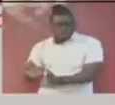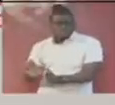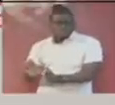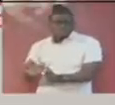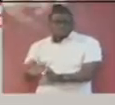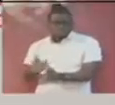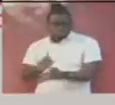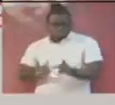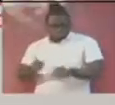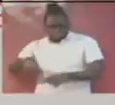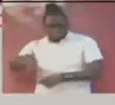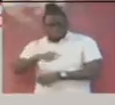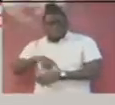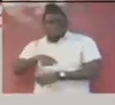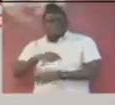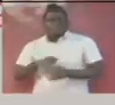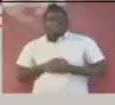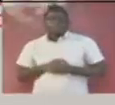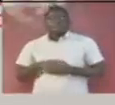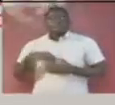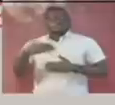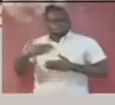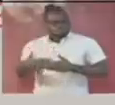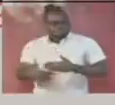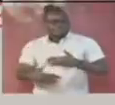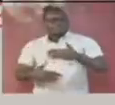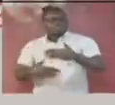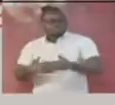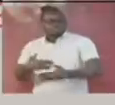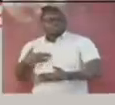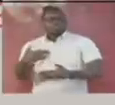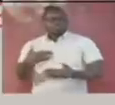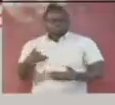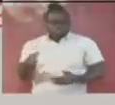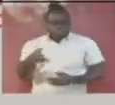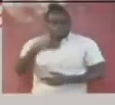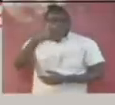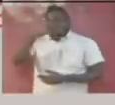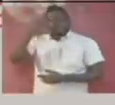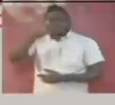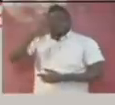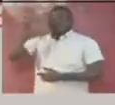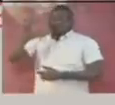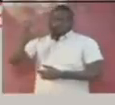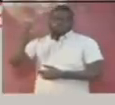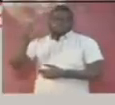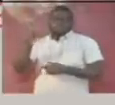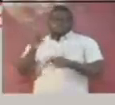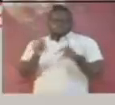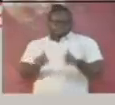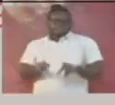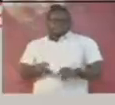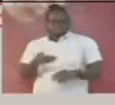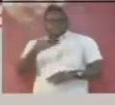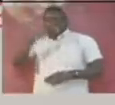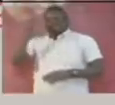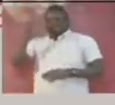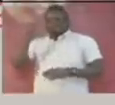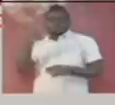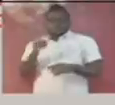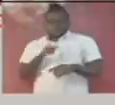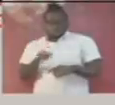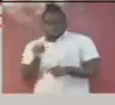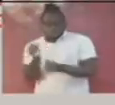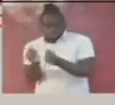workers, our elderly, and so on. So that is my global, local report and my